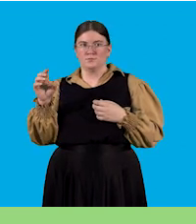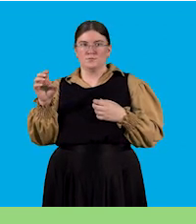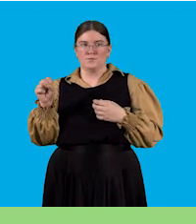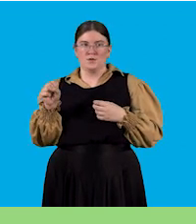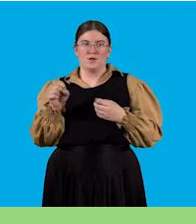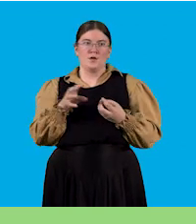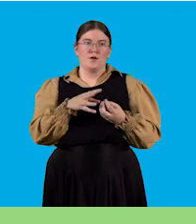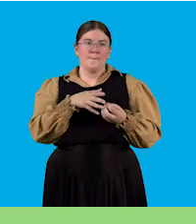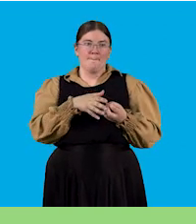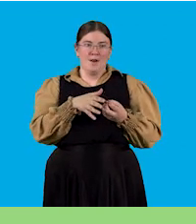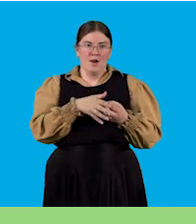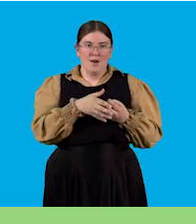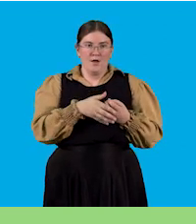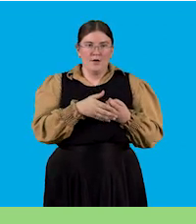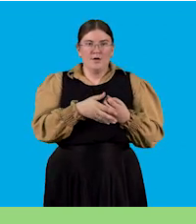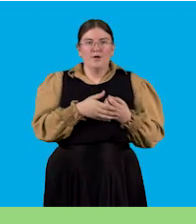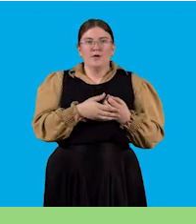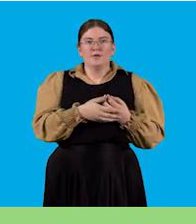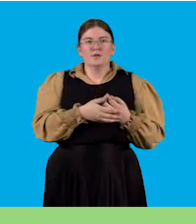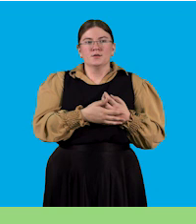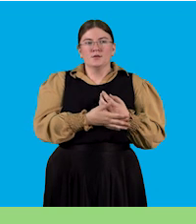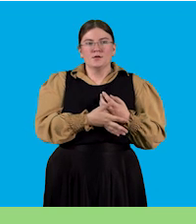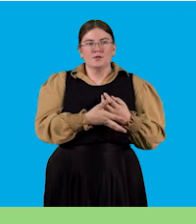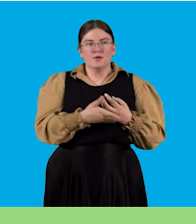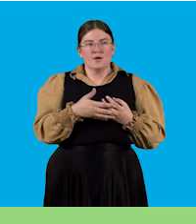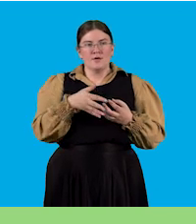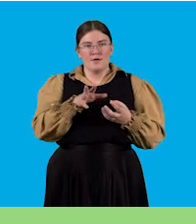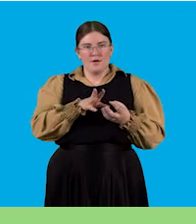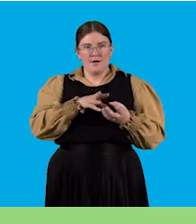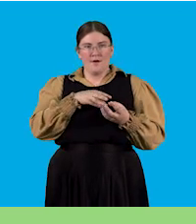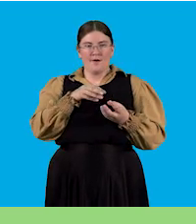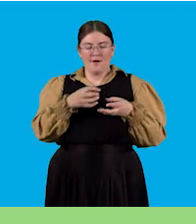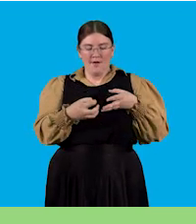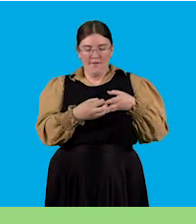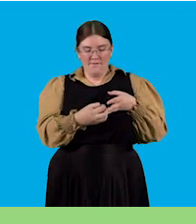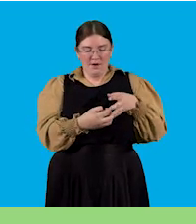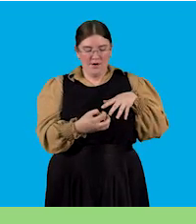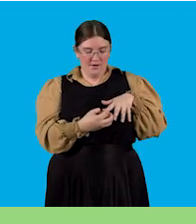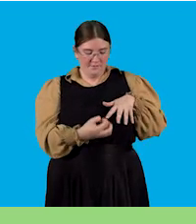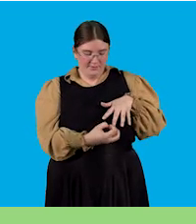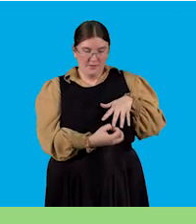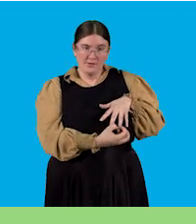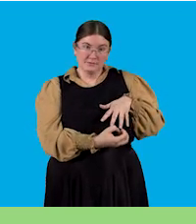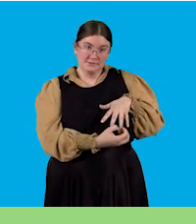air. As we can see there, there's a movement of oxygen into the